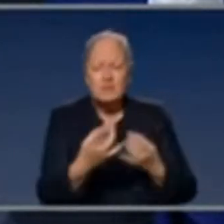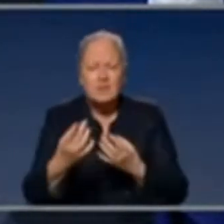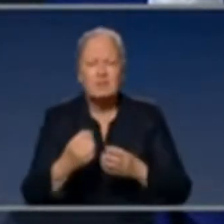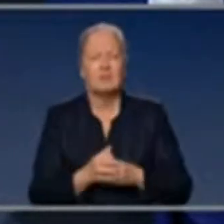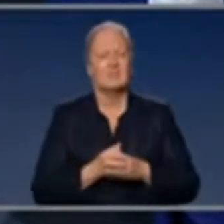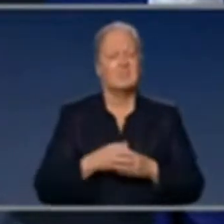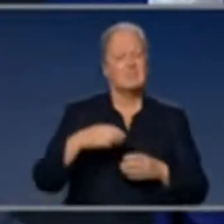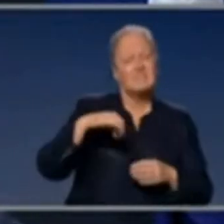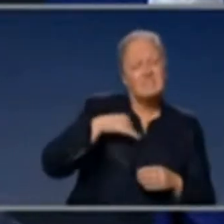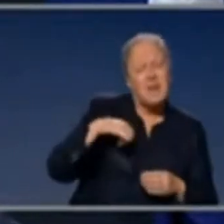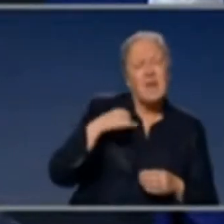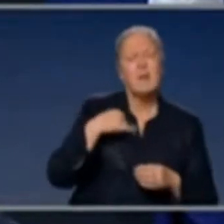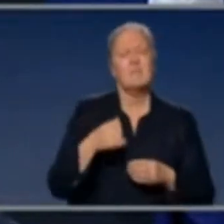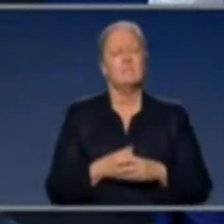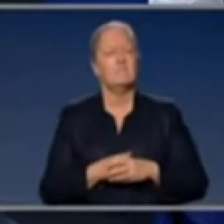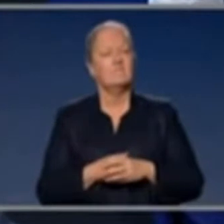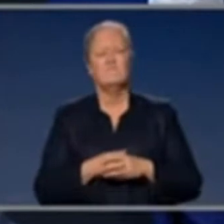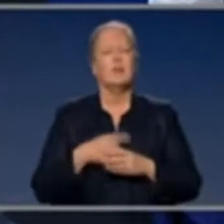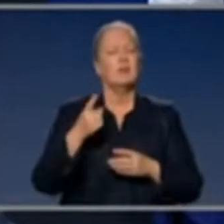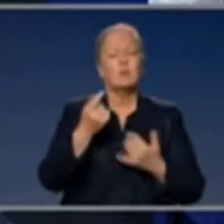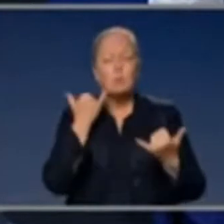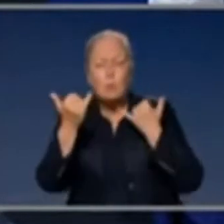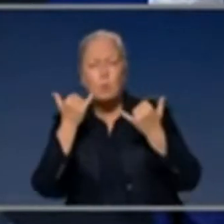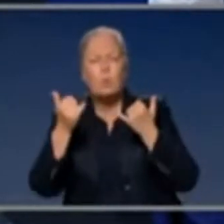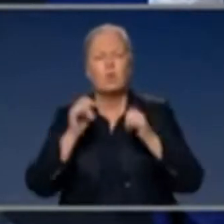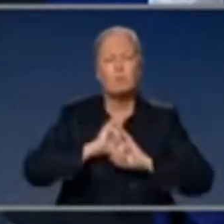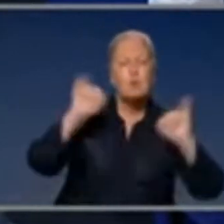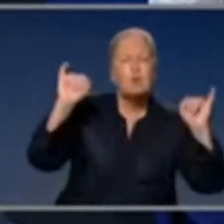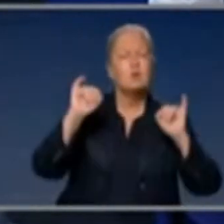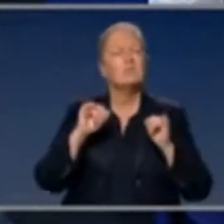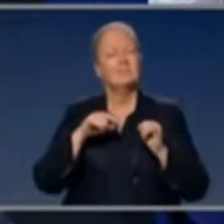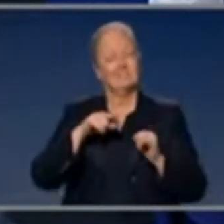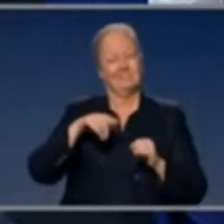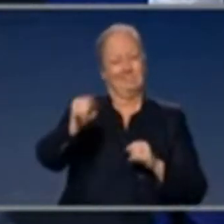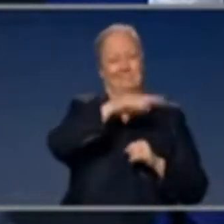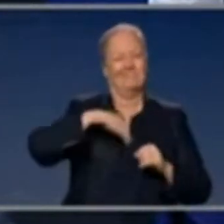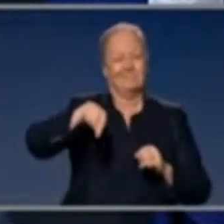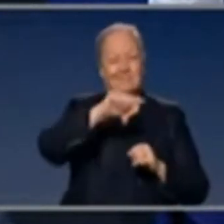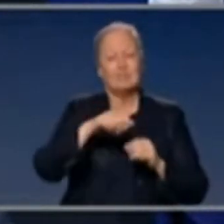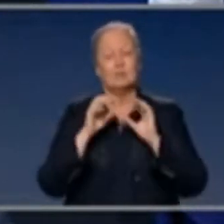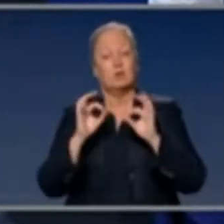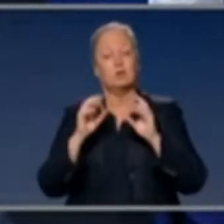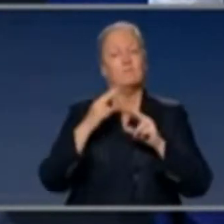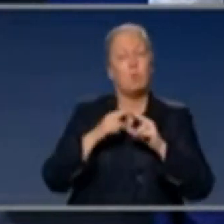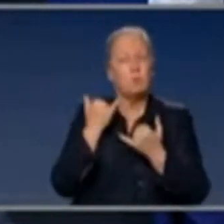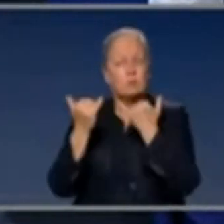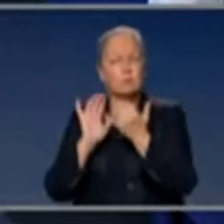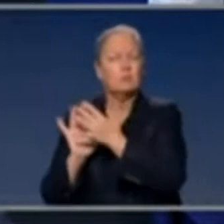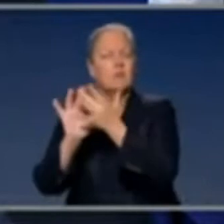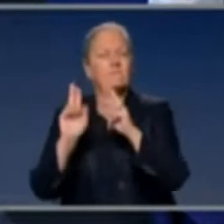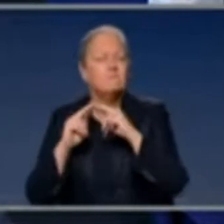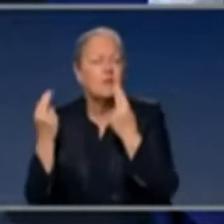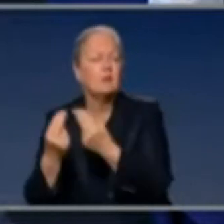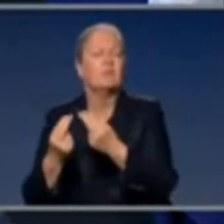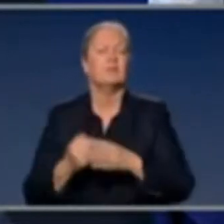workforce measures, activating national emergency call centre surge capabilities for communications, particularly with families,